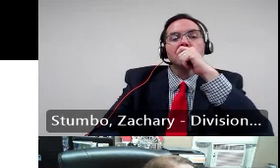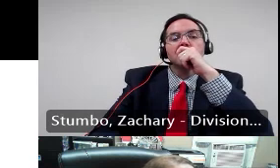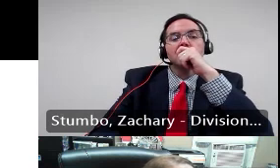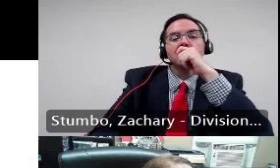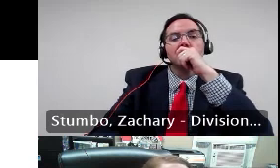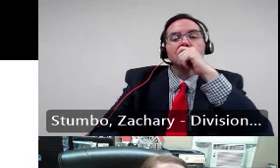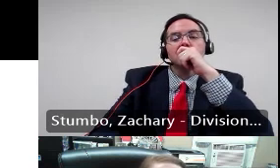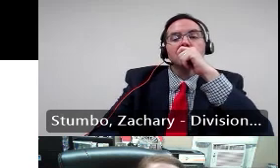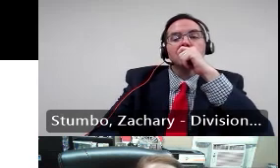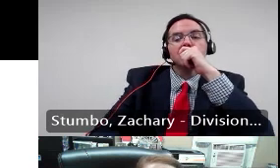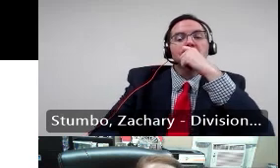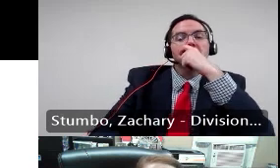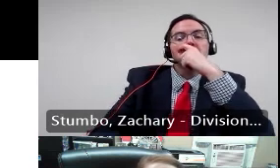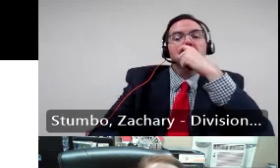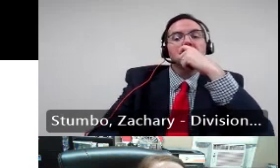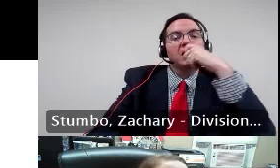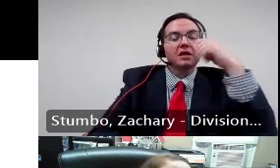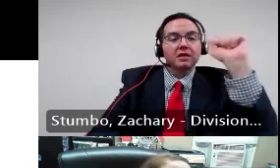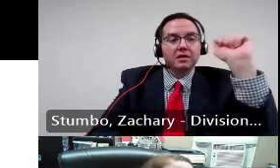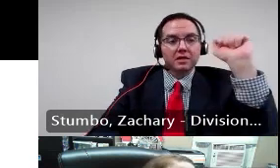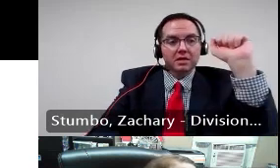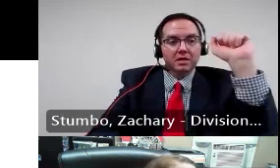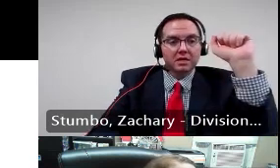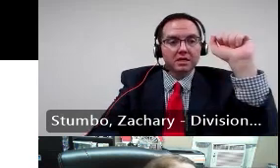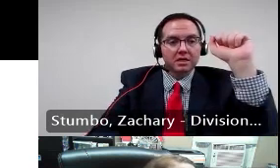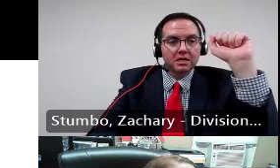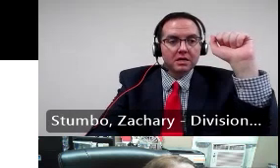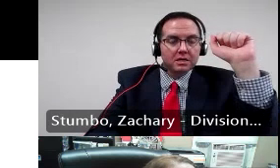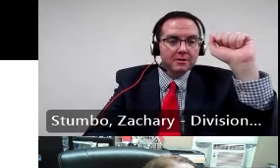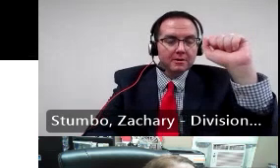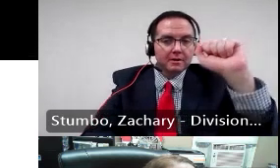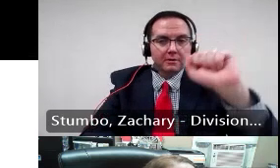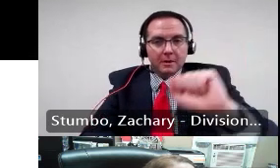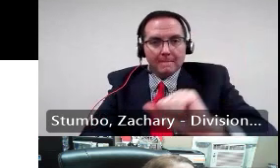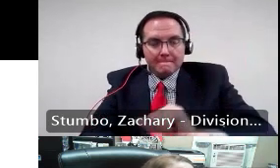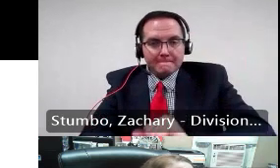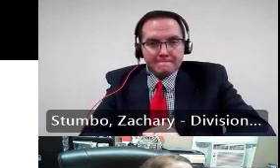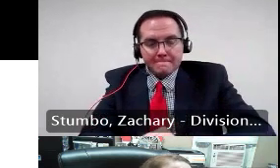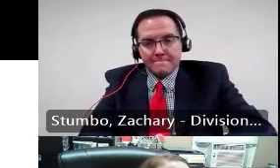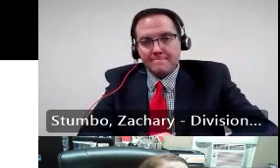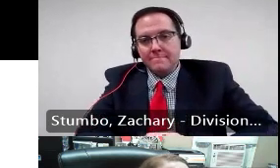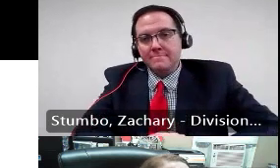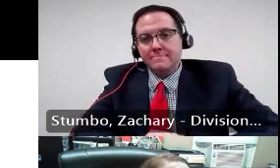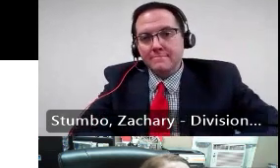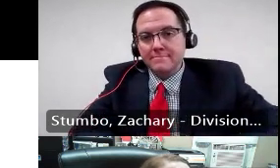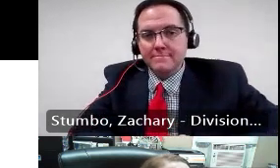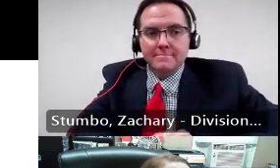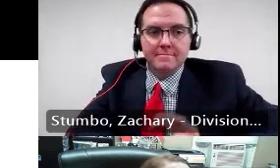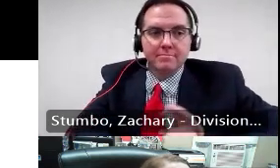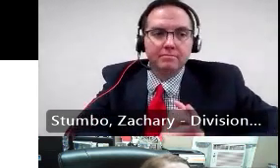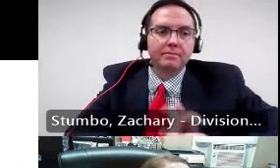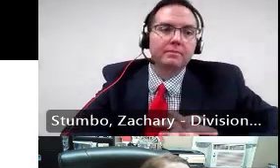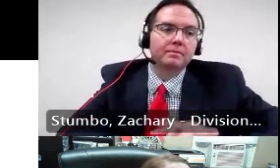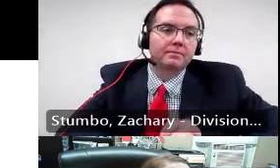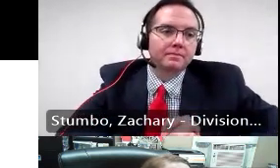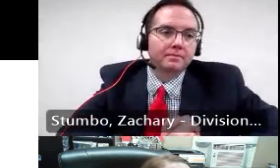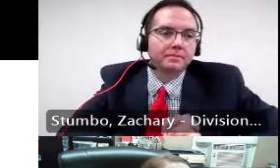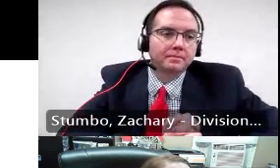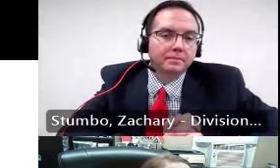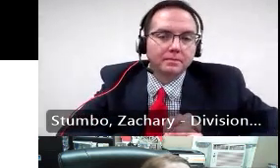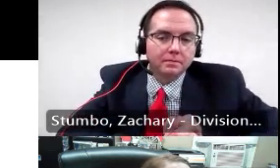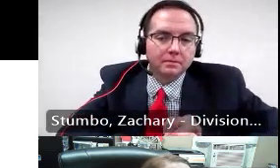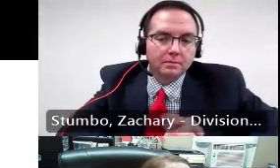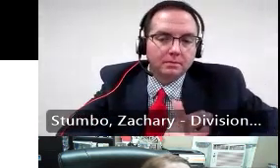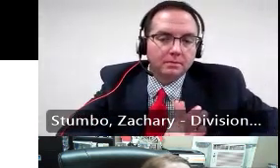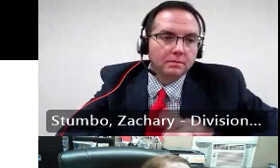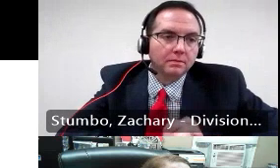heads at Schoolhouse when we talk about funds. So we're thinking between now and next September, we need to make sure that those funds are allocated